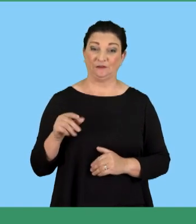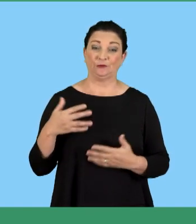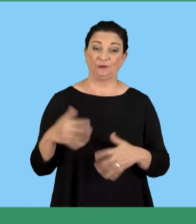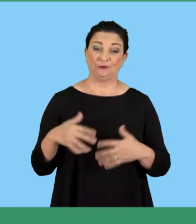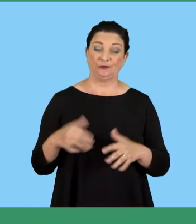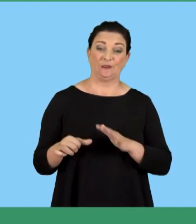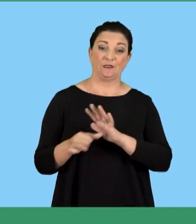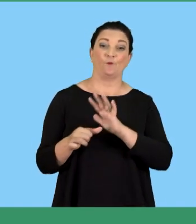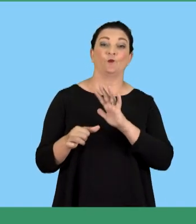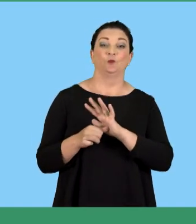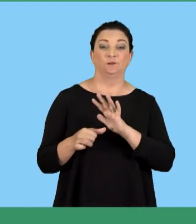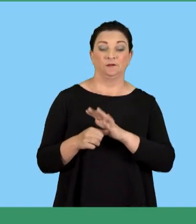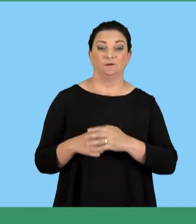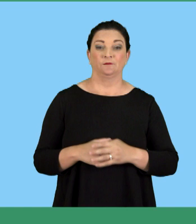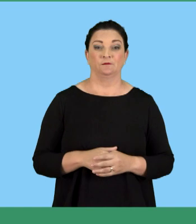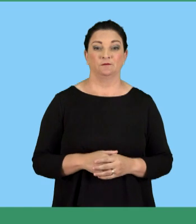as